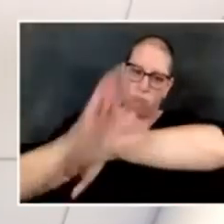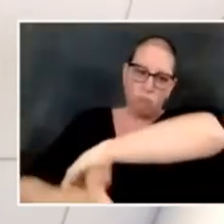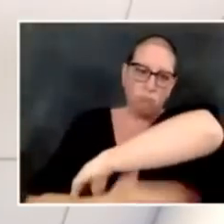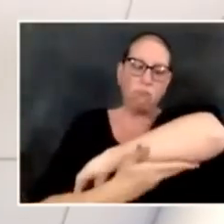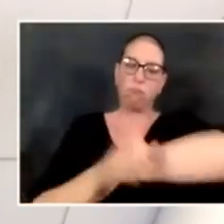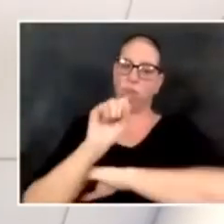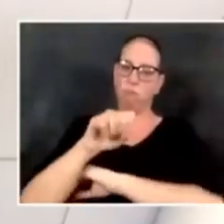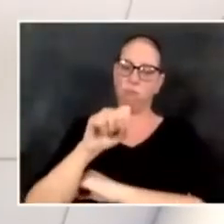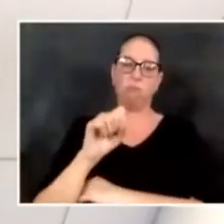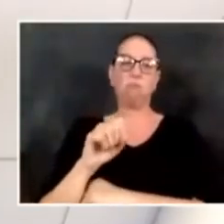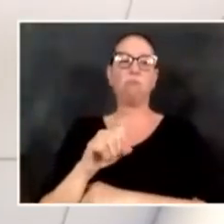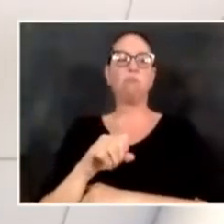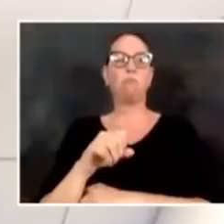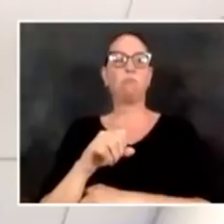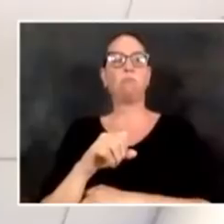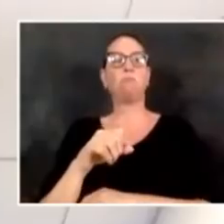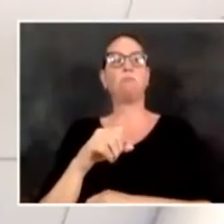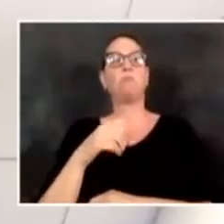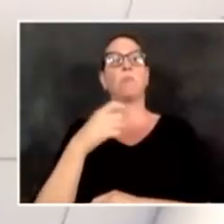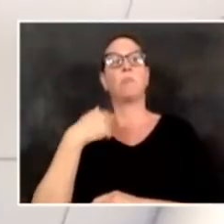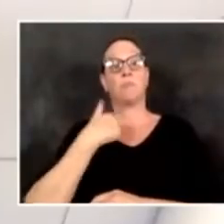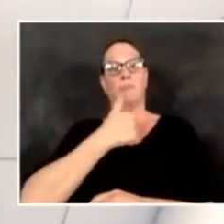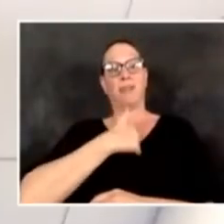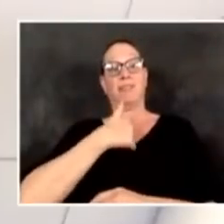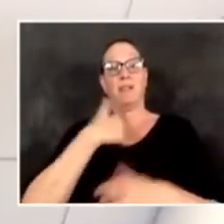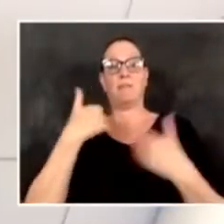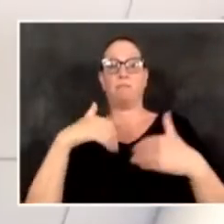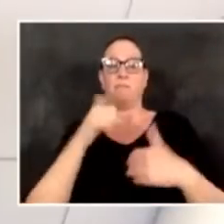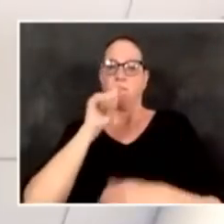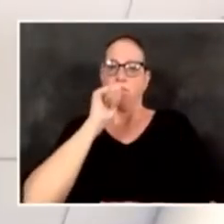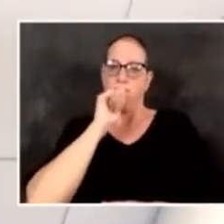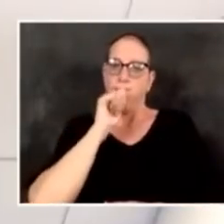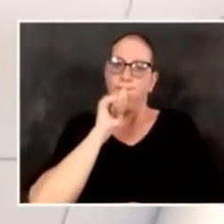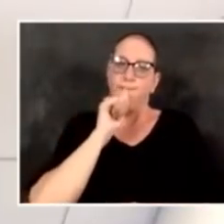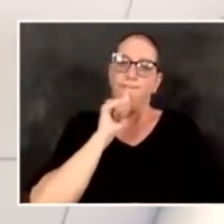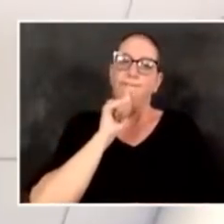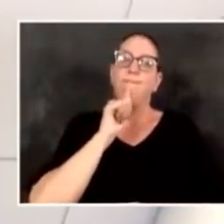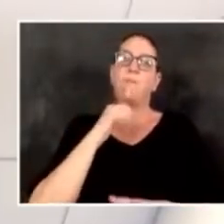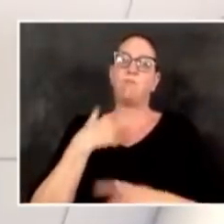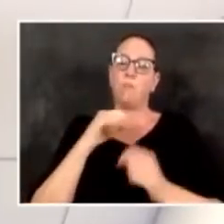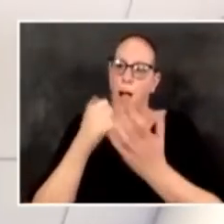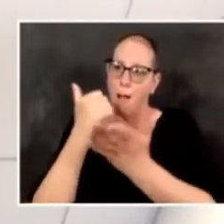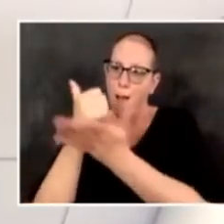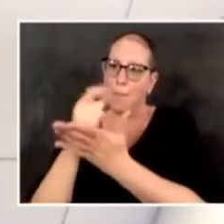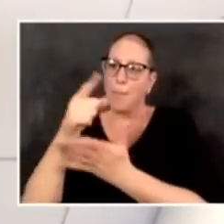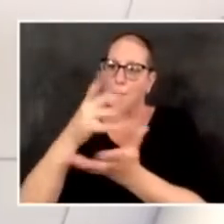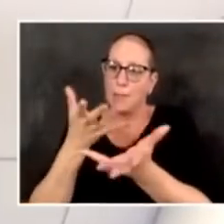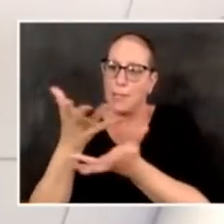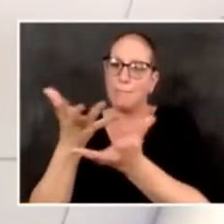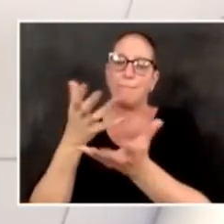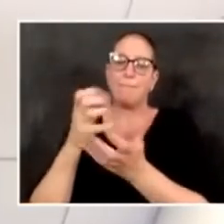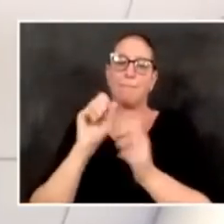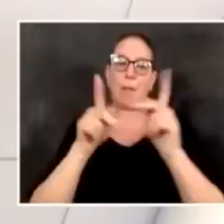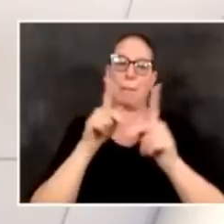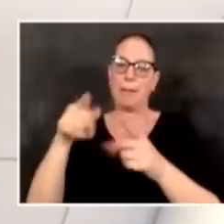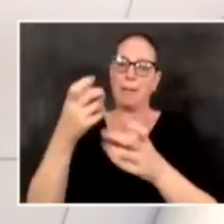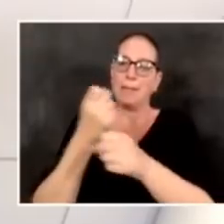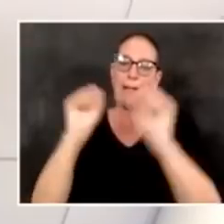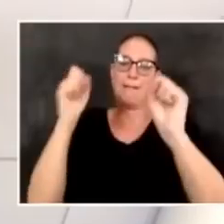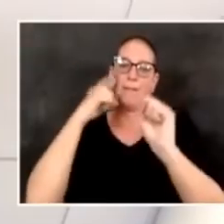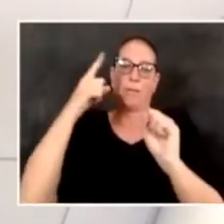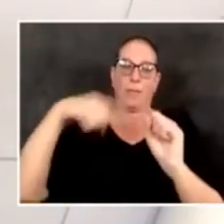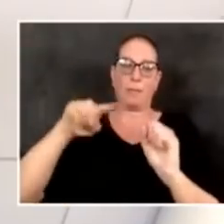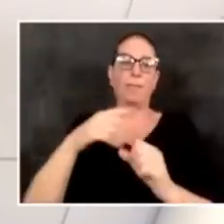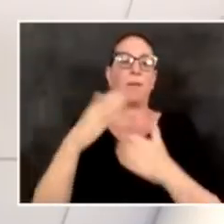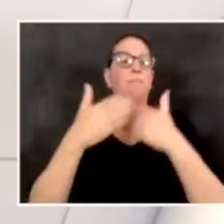nobody who's more impatient than I am about trying to get people the help that they need. It's the reason why, even in the middle of the pandemic, we're beginning to bring on more safe